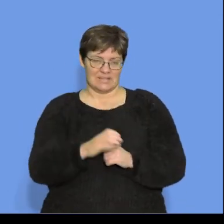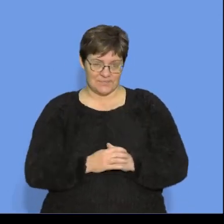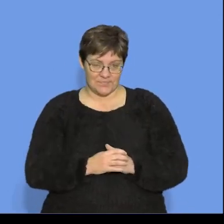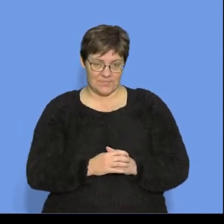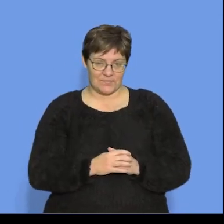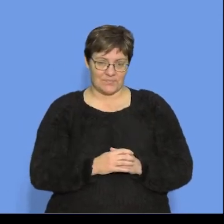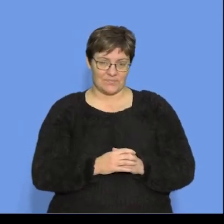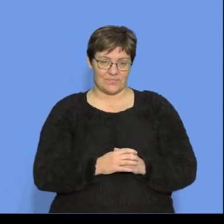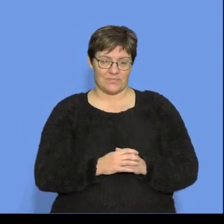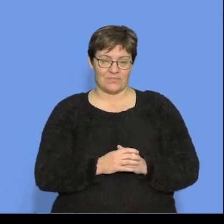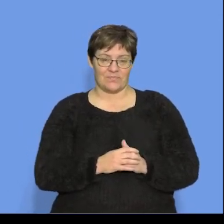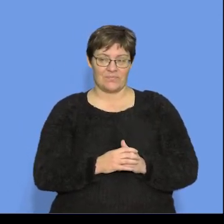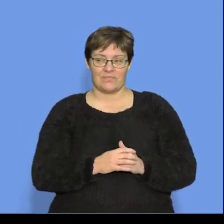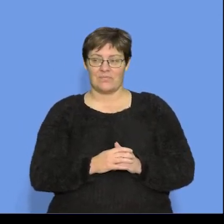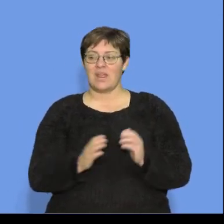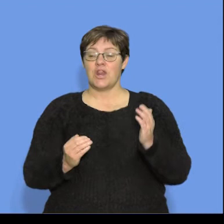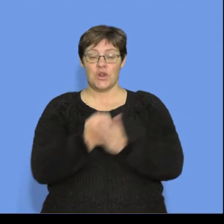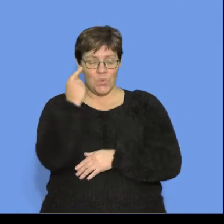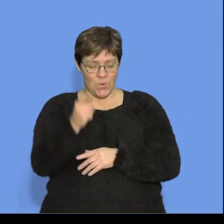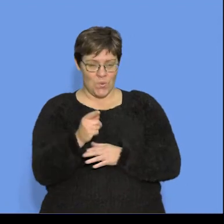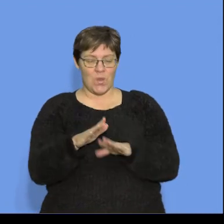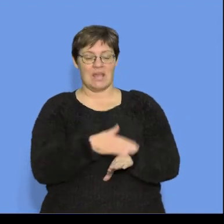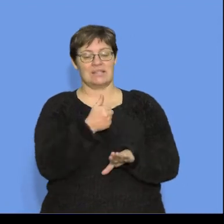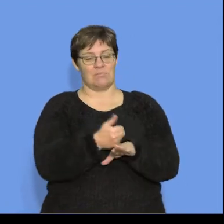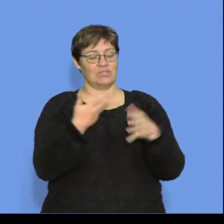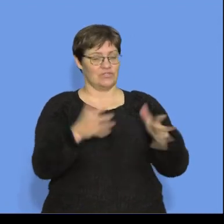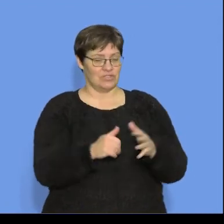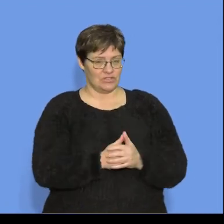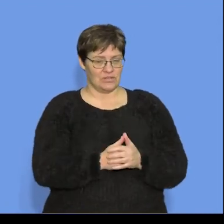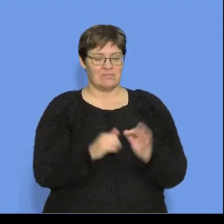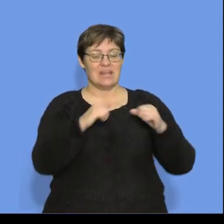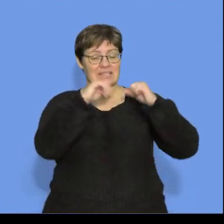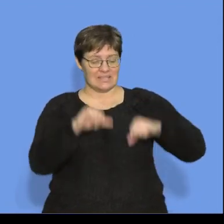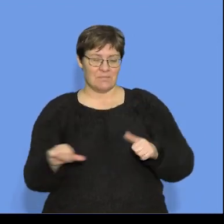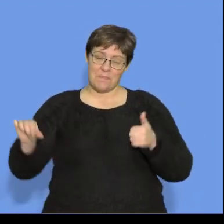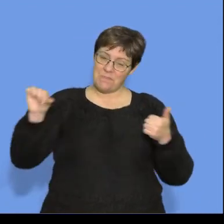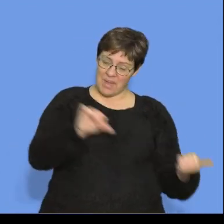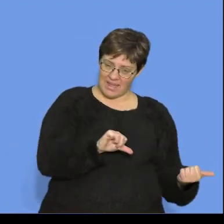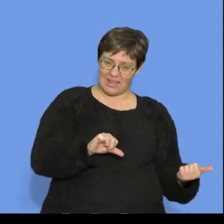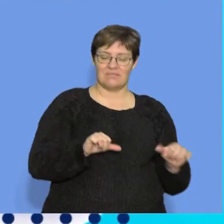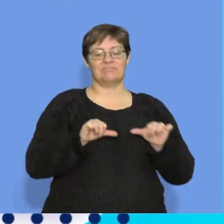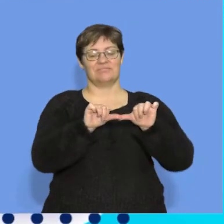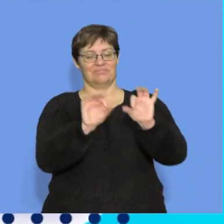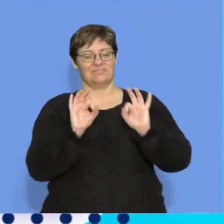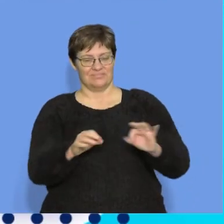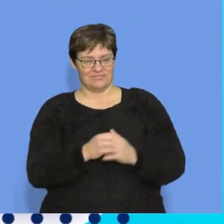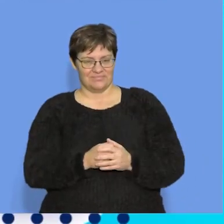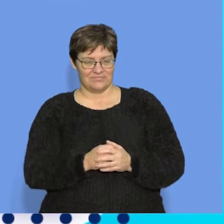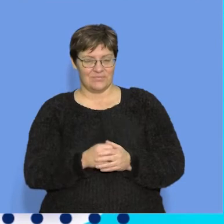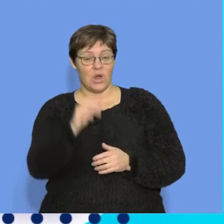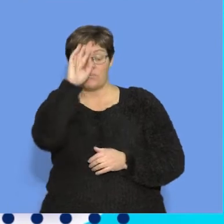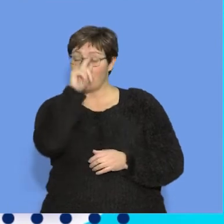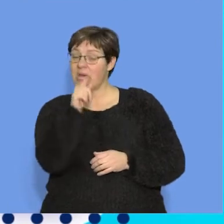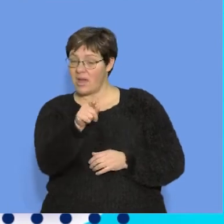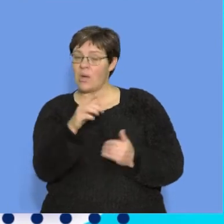equilibrium. So there's the new equilibrium is established, and we've got the system back into sync. Remember that